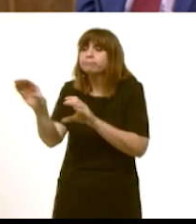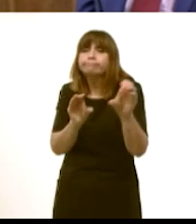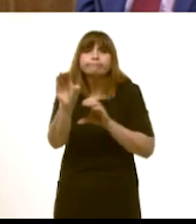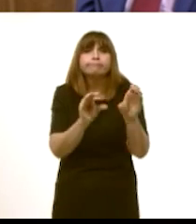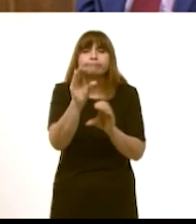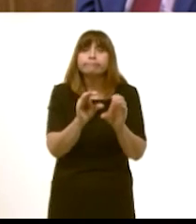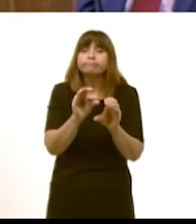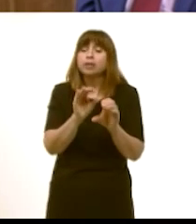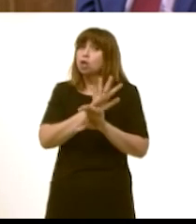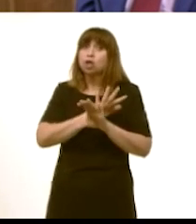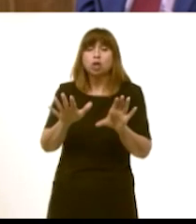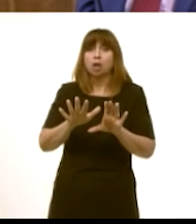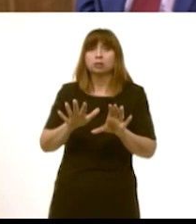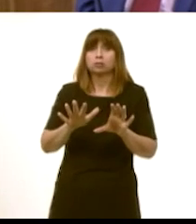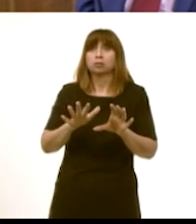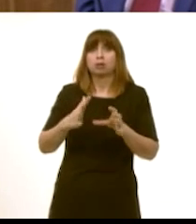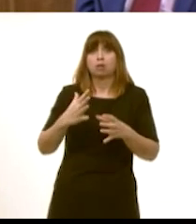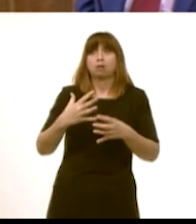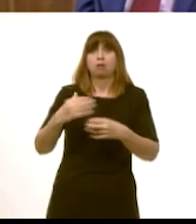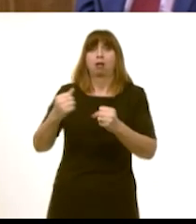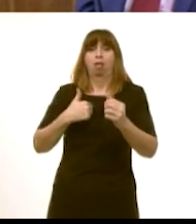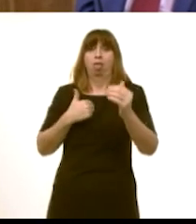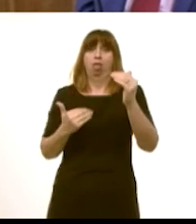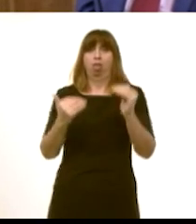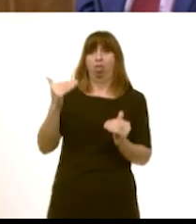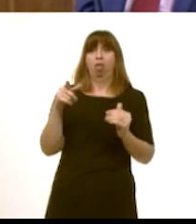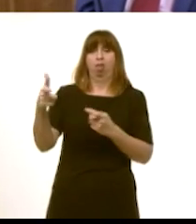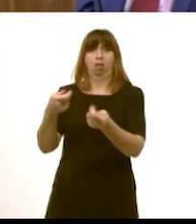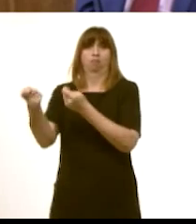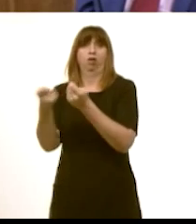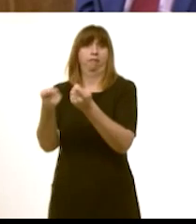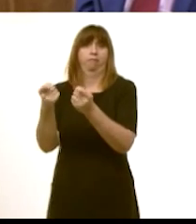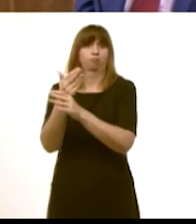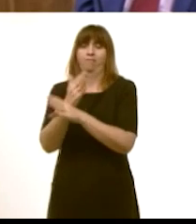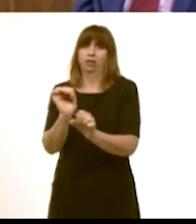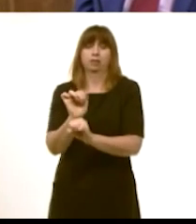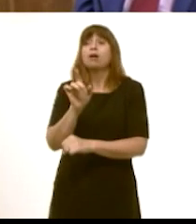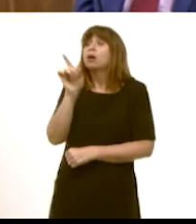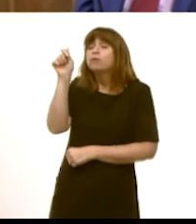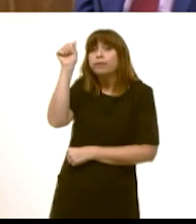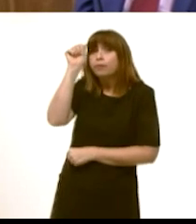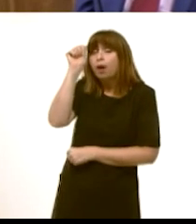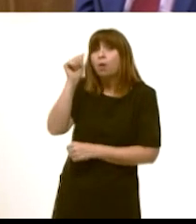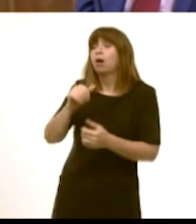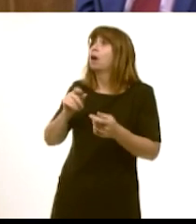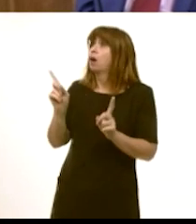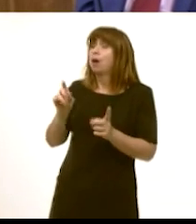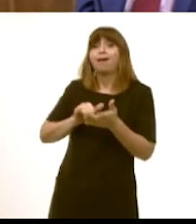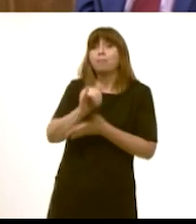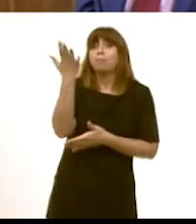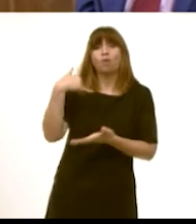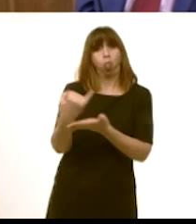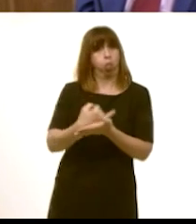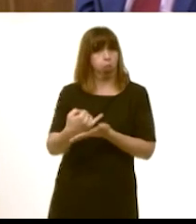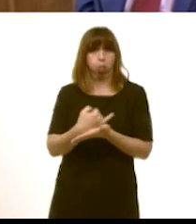will not do is give away a controlling interest, because that will take us right back to where we were before. He cannot pretend that the airport was doing well up to